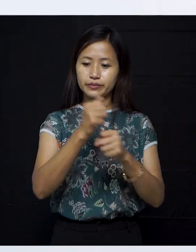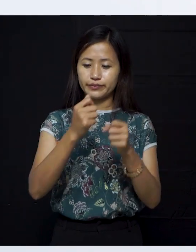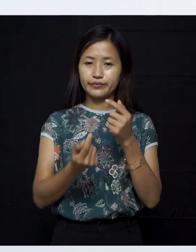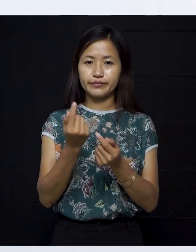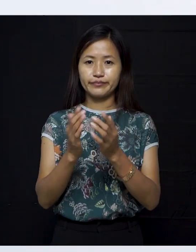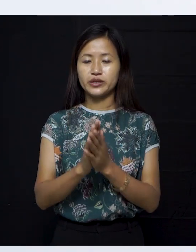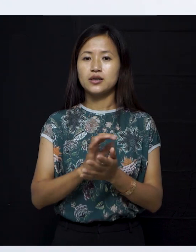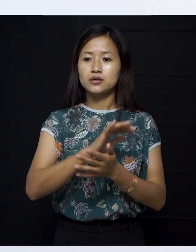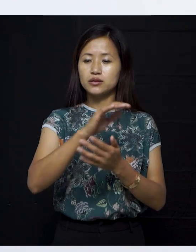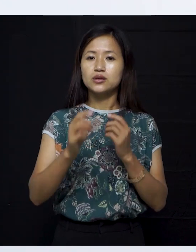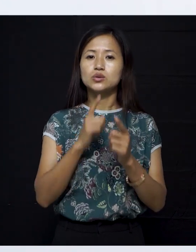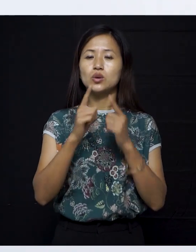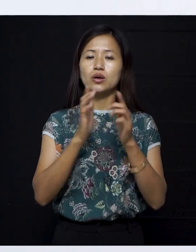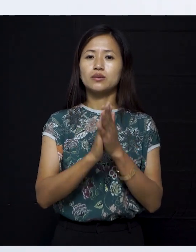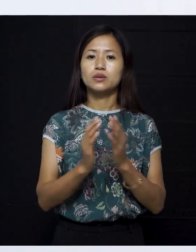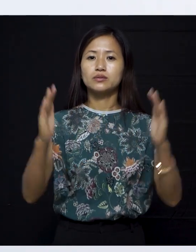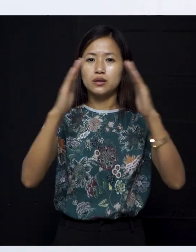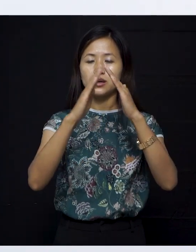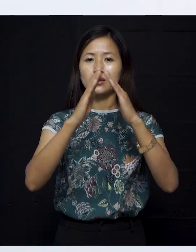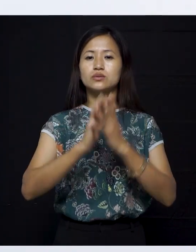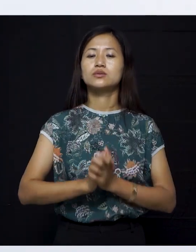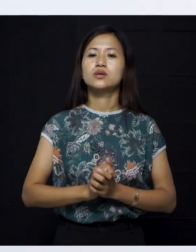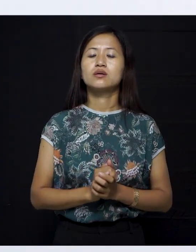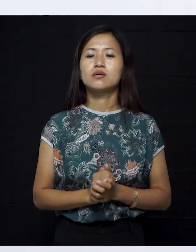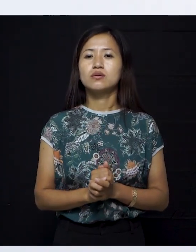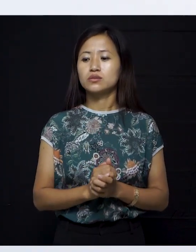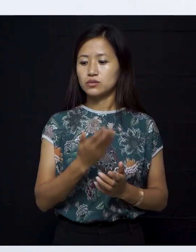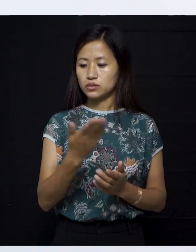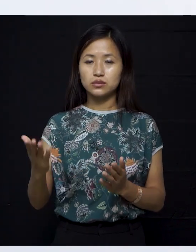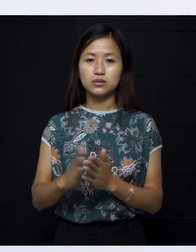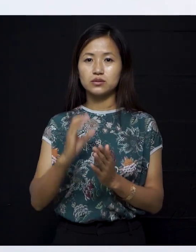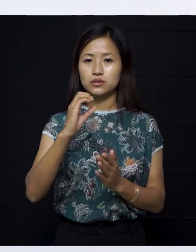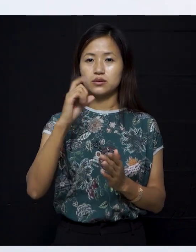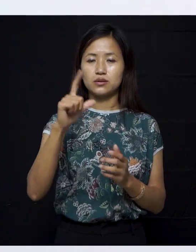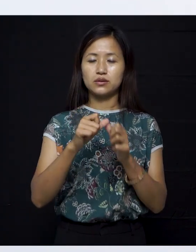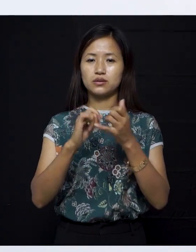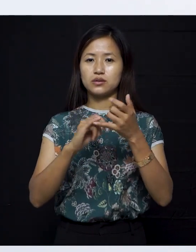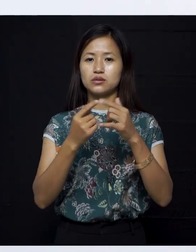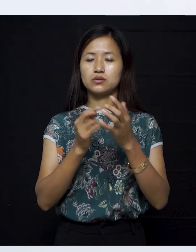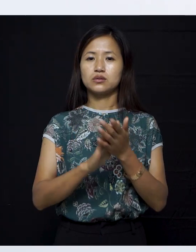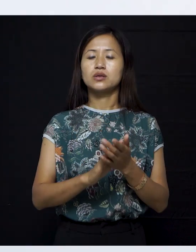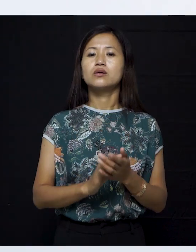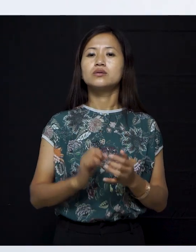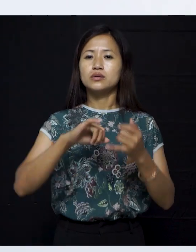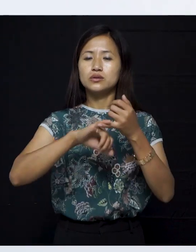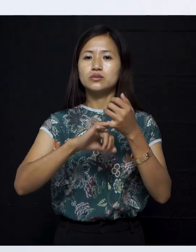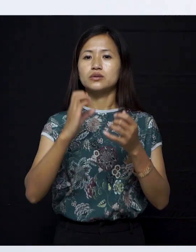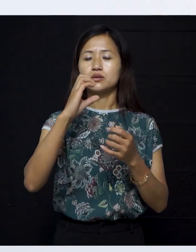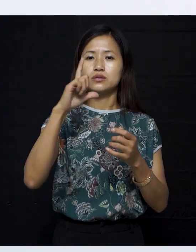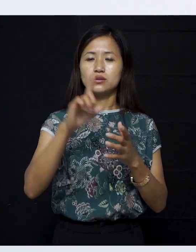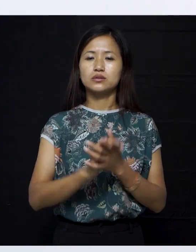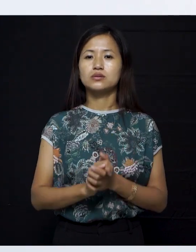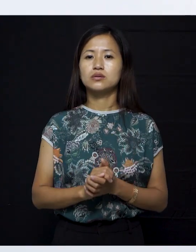is describing the house, isn't it? And so those type of clauses are called as subordinate clause, okay?